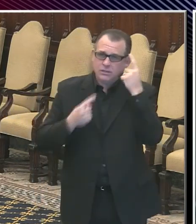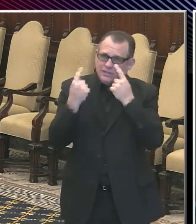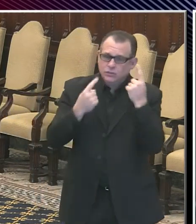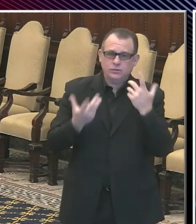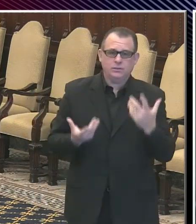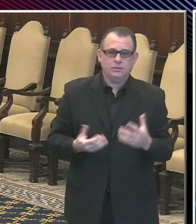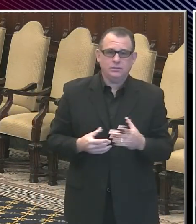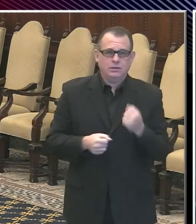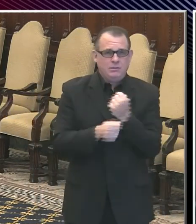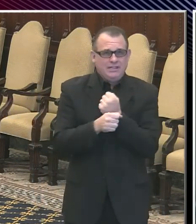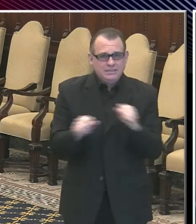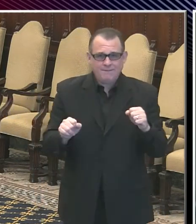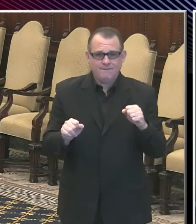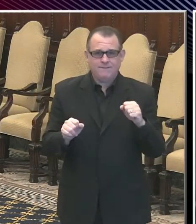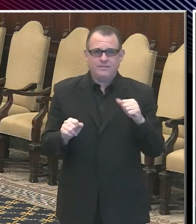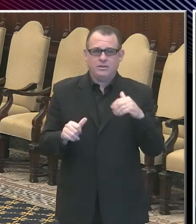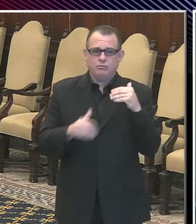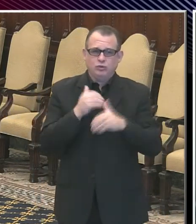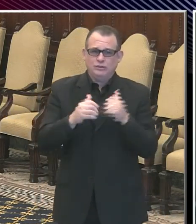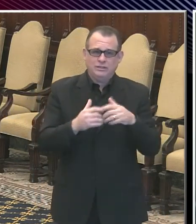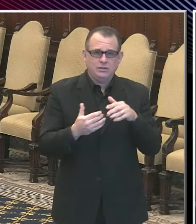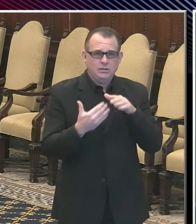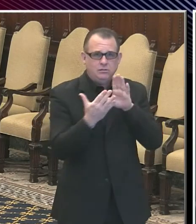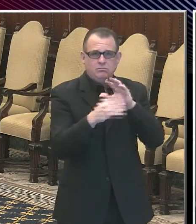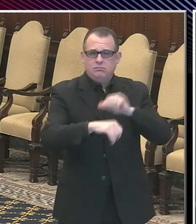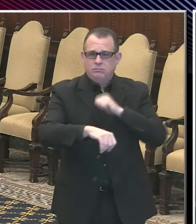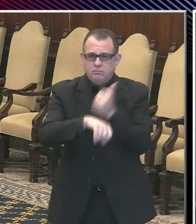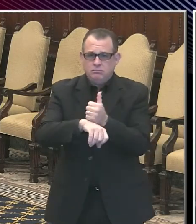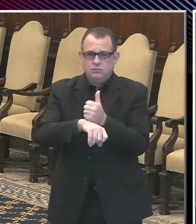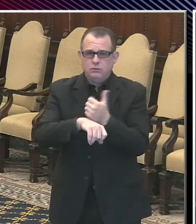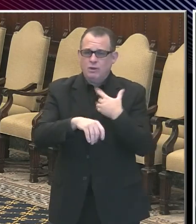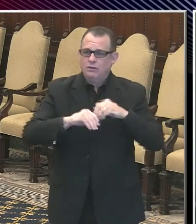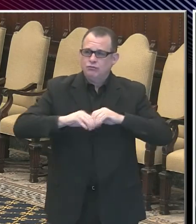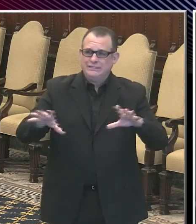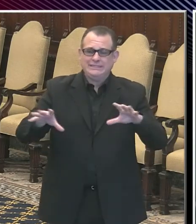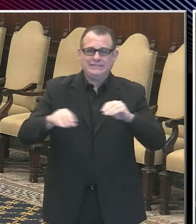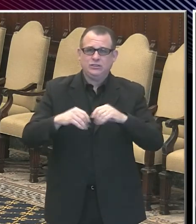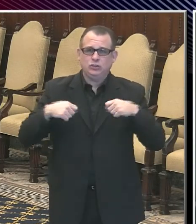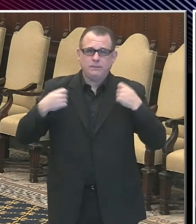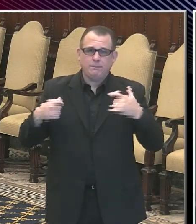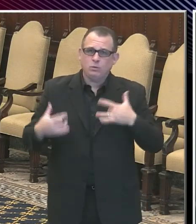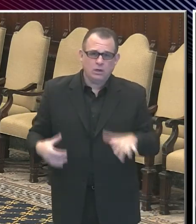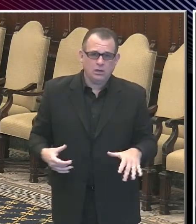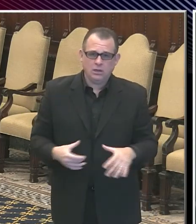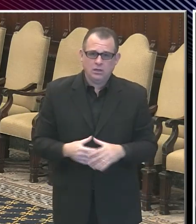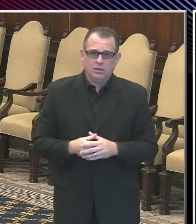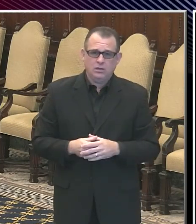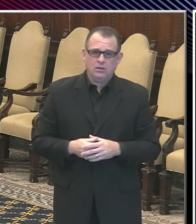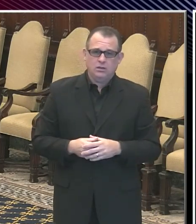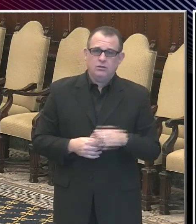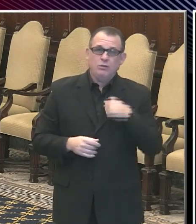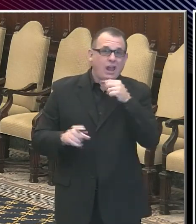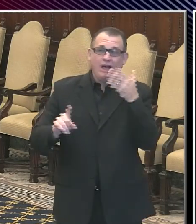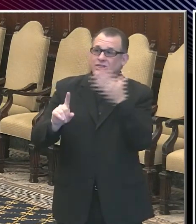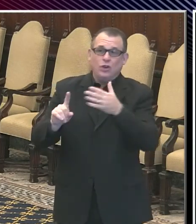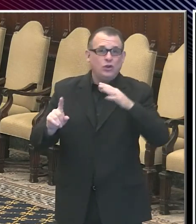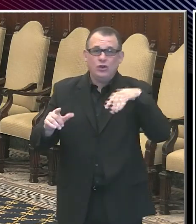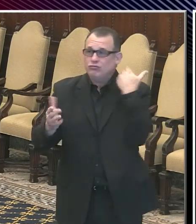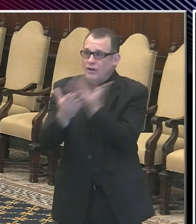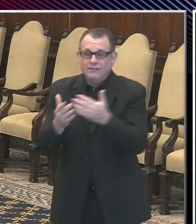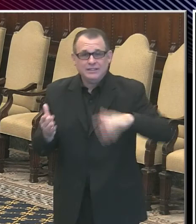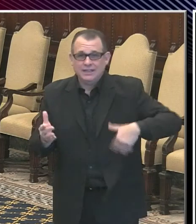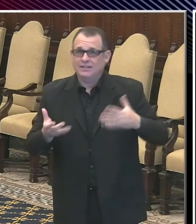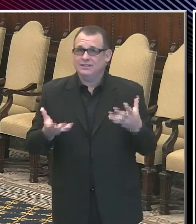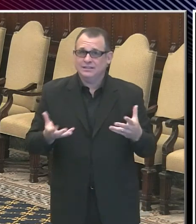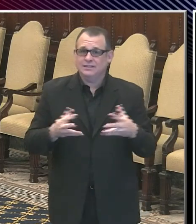safety procedures we put in place to make sure that we don't have transmission in gyms. Well, we're not there yet. Well, you said earlier, this is my